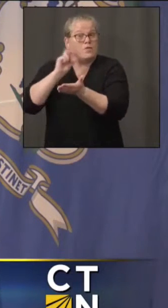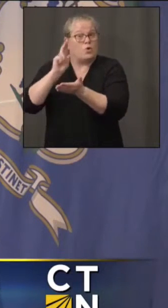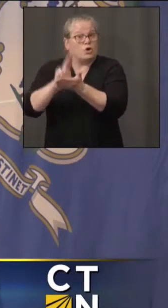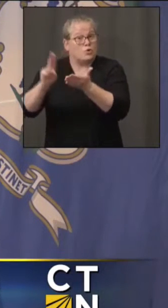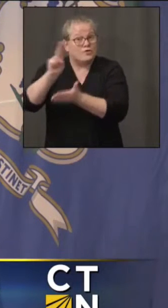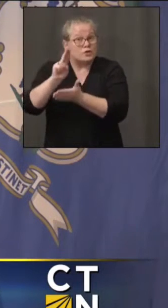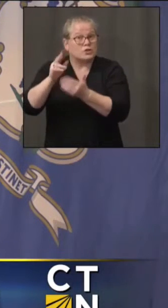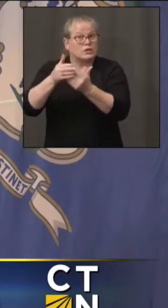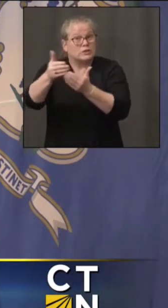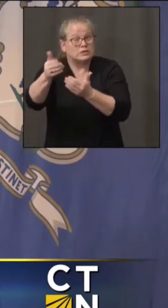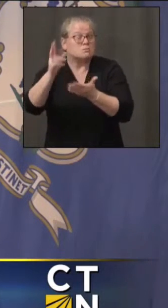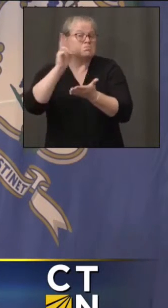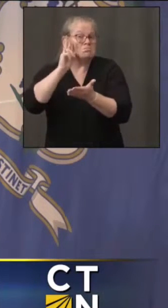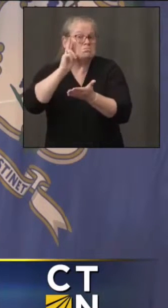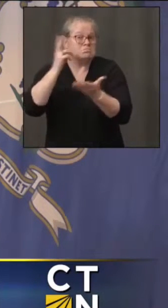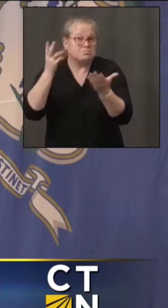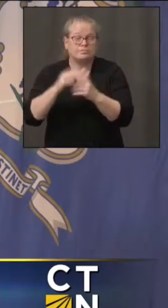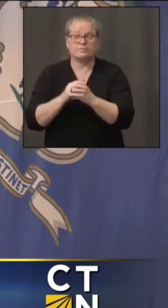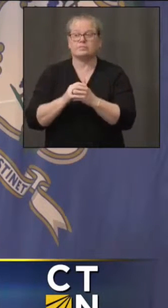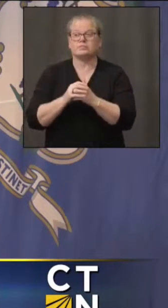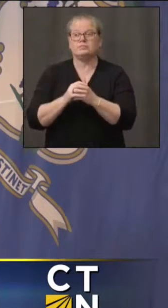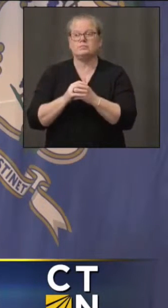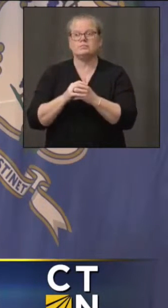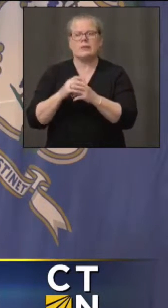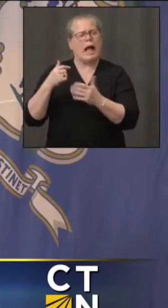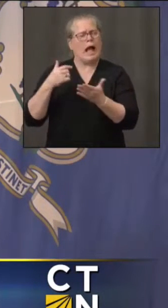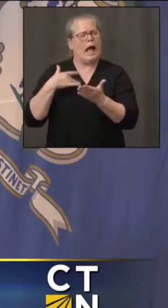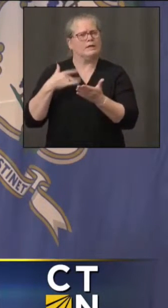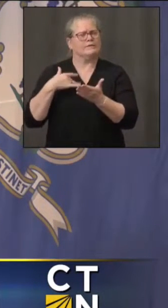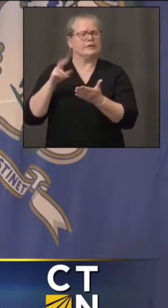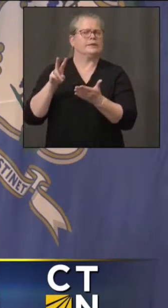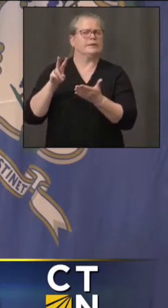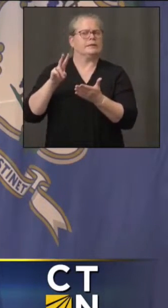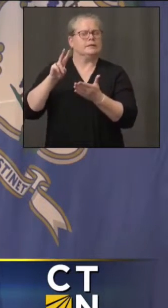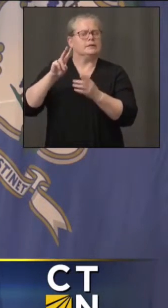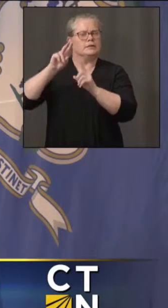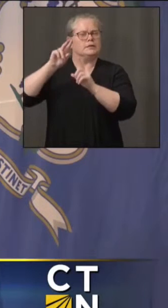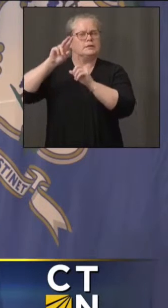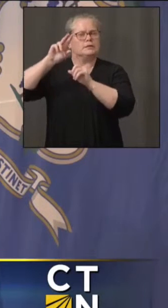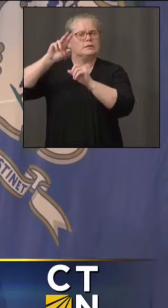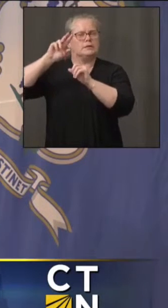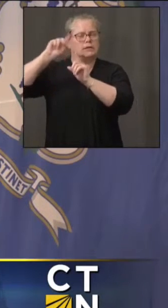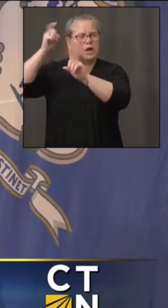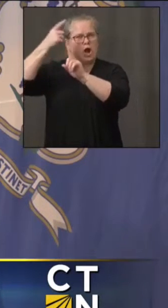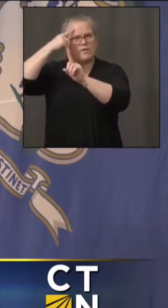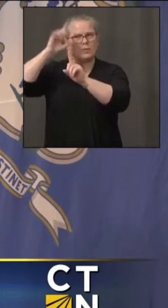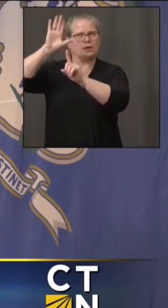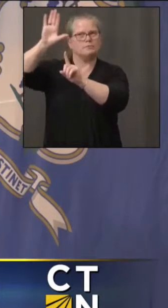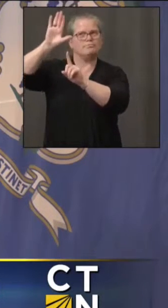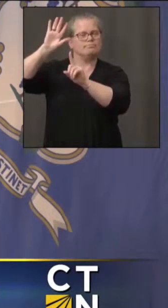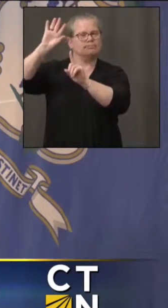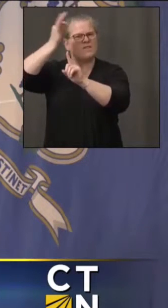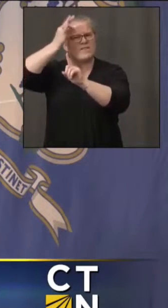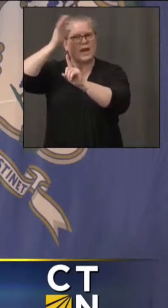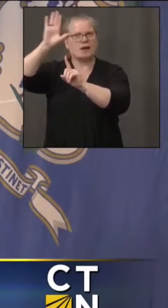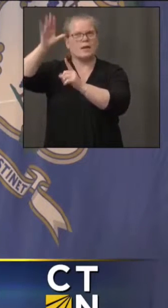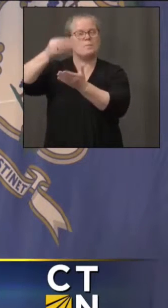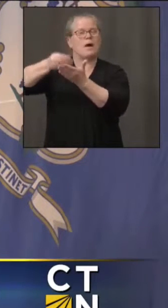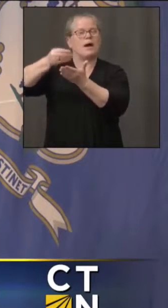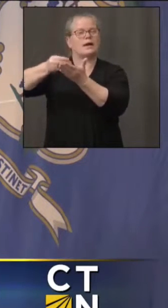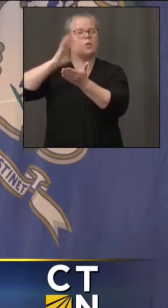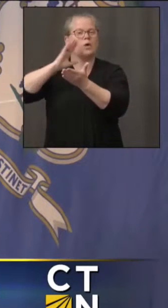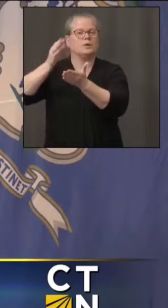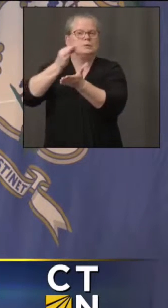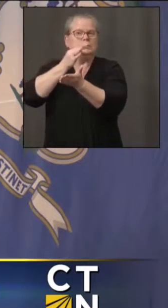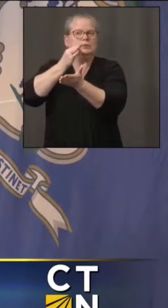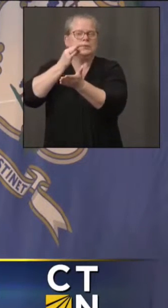may see some additional aid coming from the federal government sooner rather than later when it comes to hospitals. I think we'll have a lot of clarity on that in the next 30